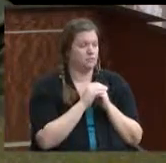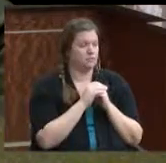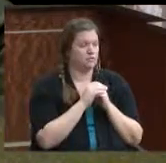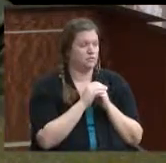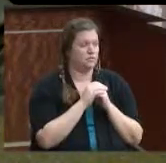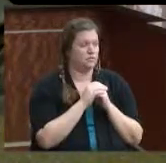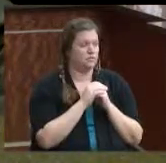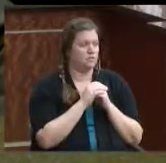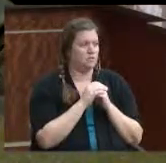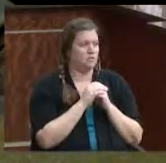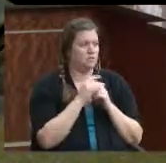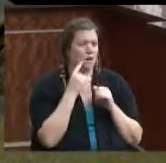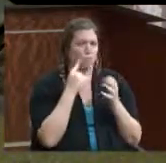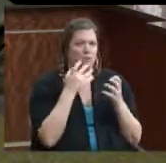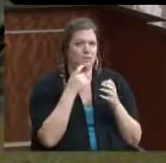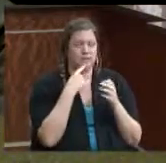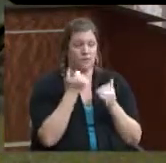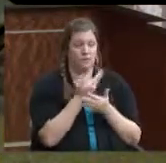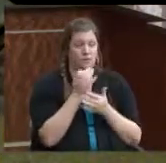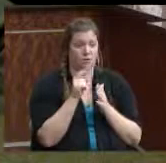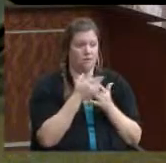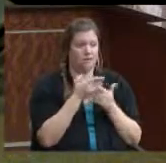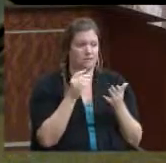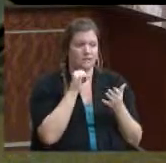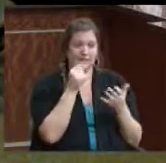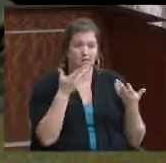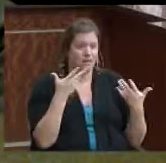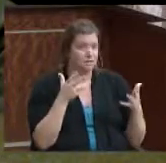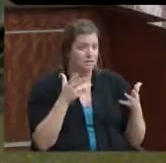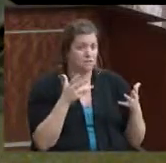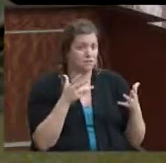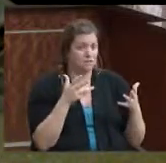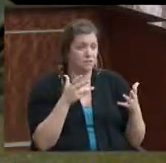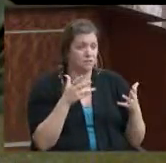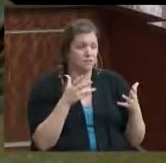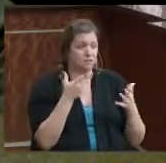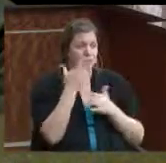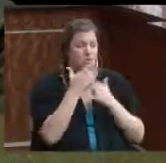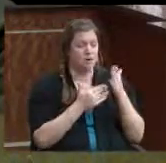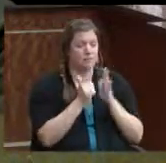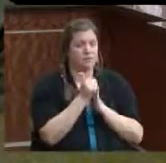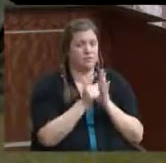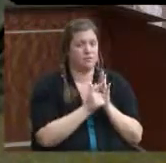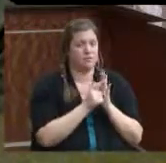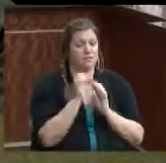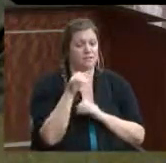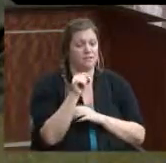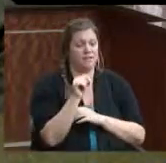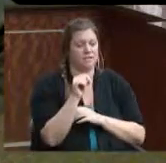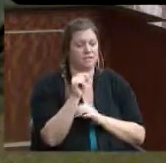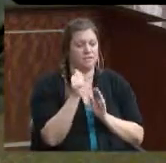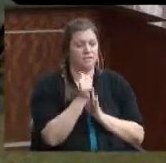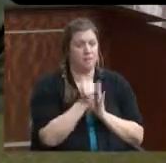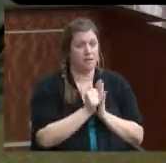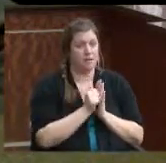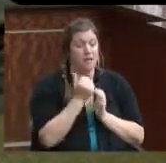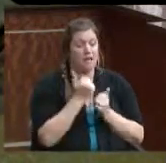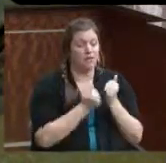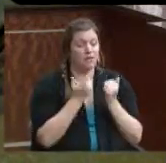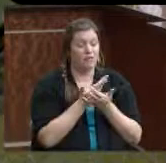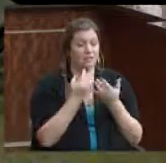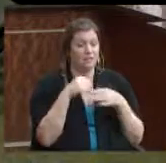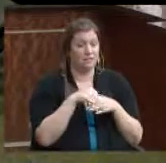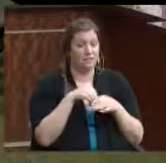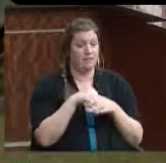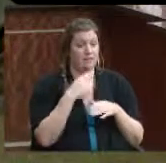just want to state a couple things real quick. This is not a done deal. This is a piece of legislation. It's a text amendment. Everything else